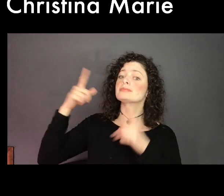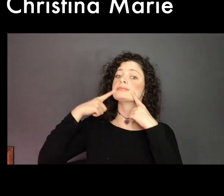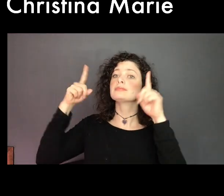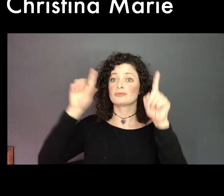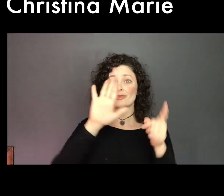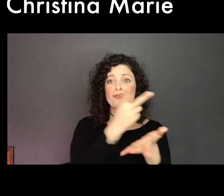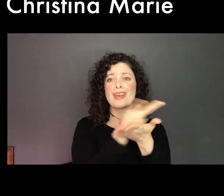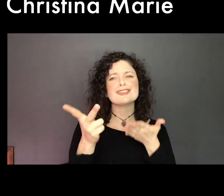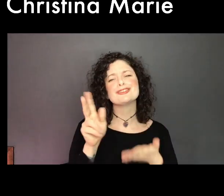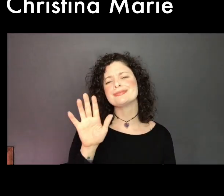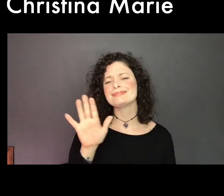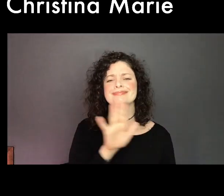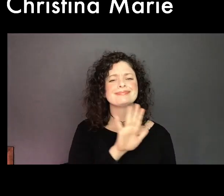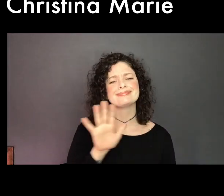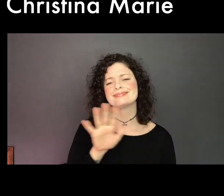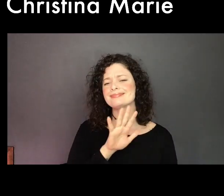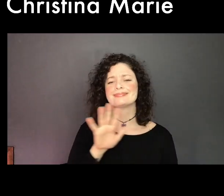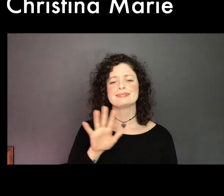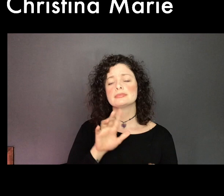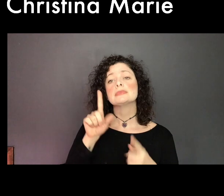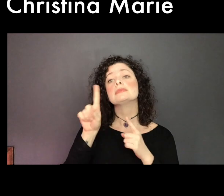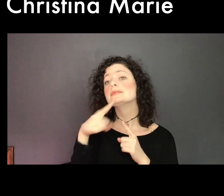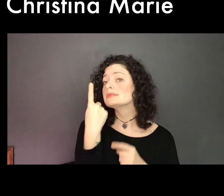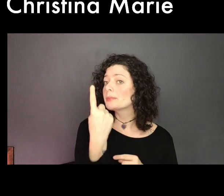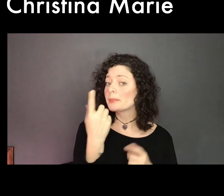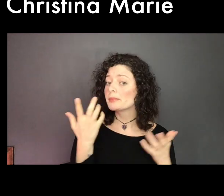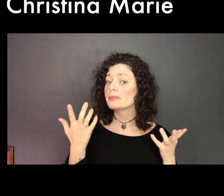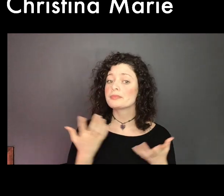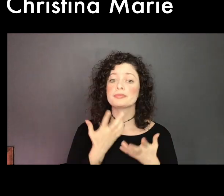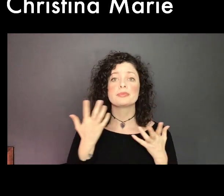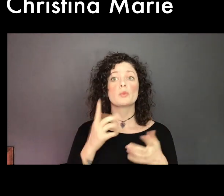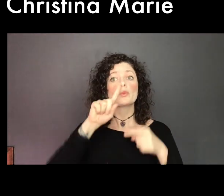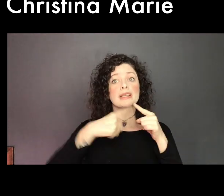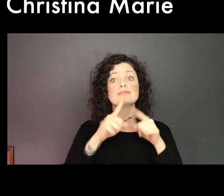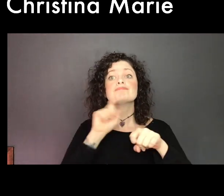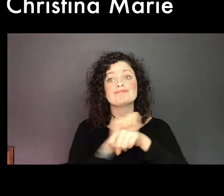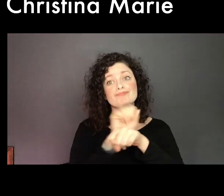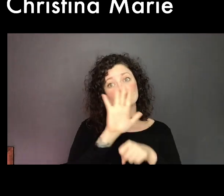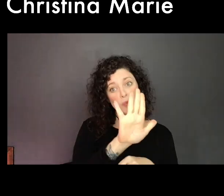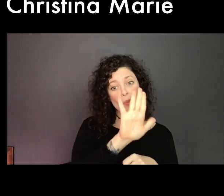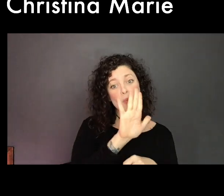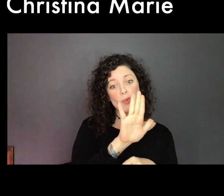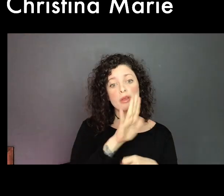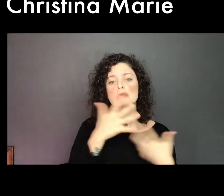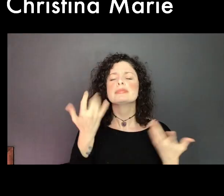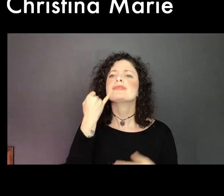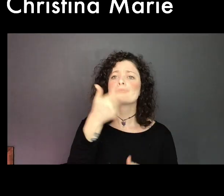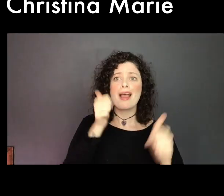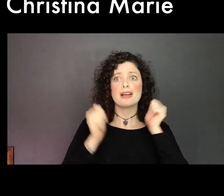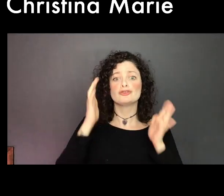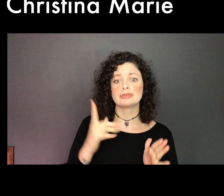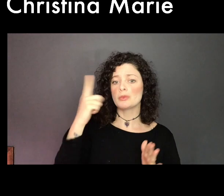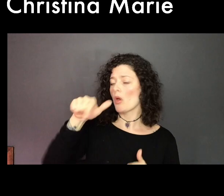Someone else's success is not your failure, except when it is. Like if you're